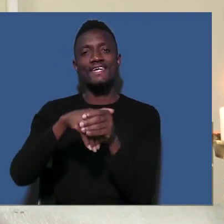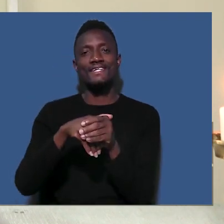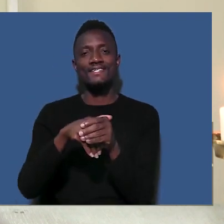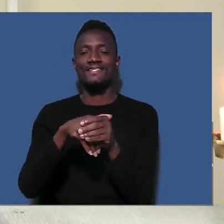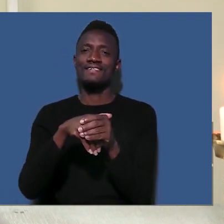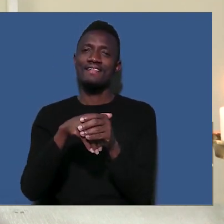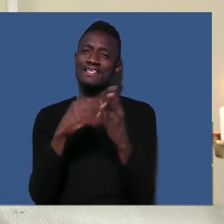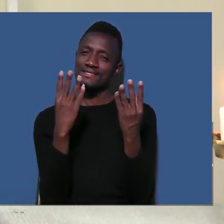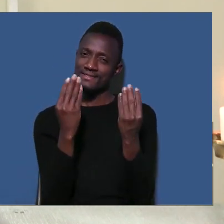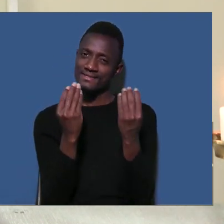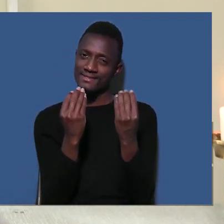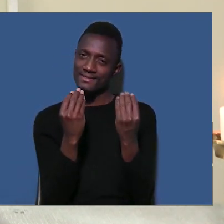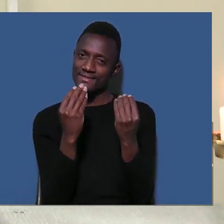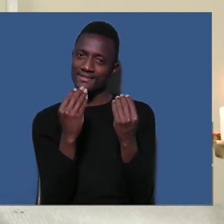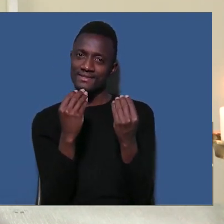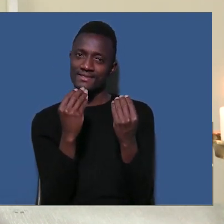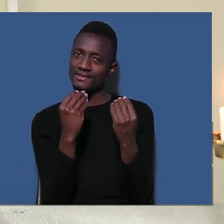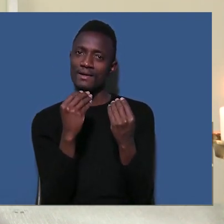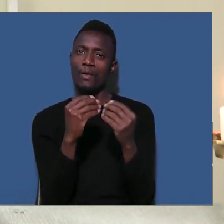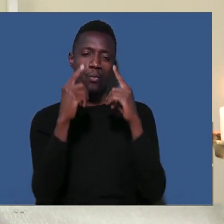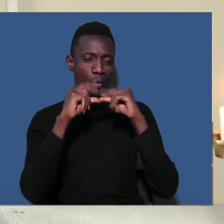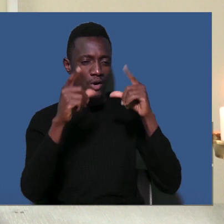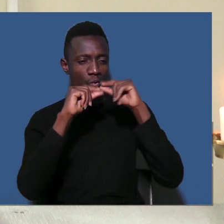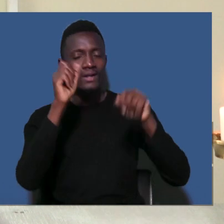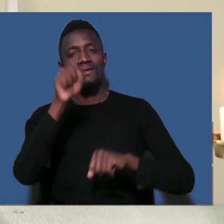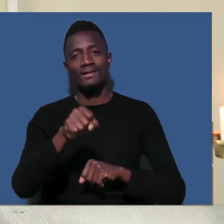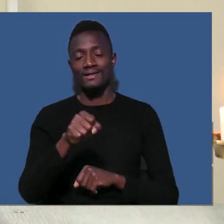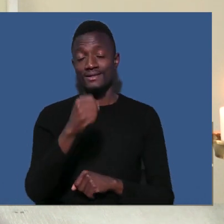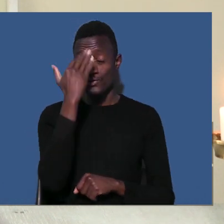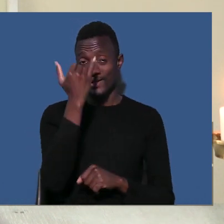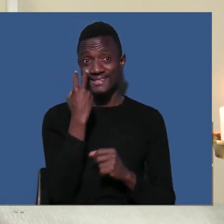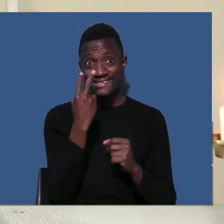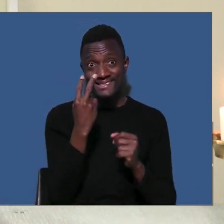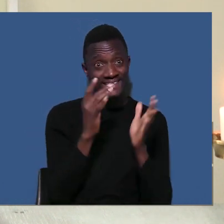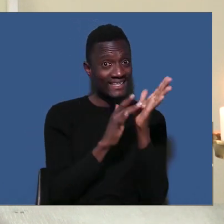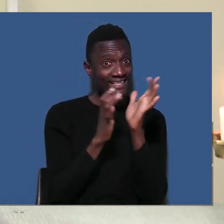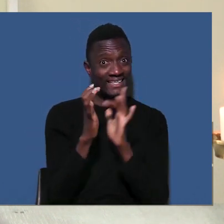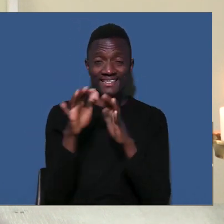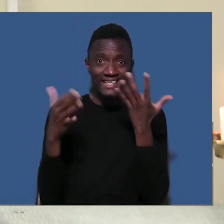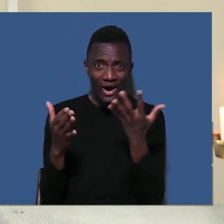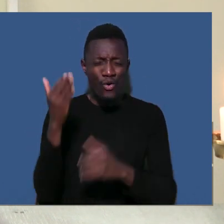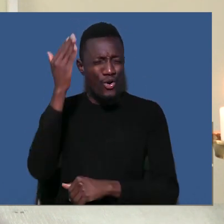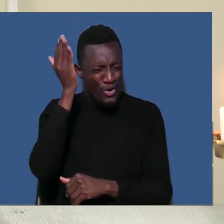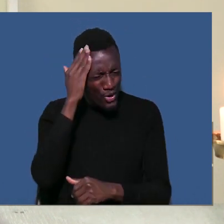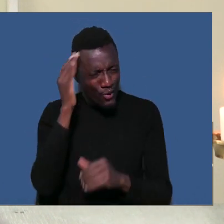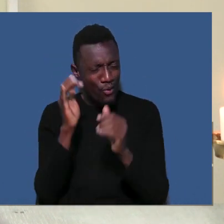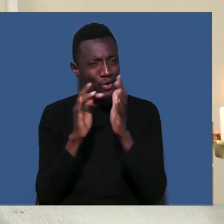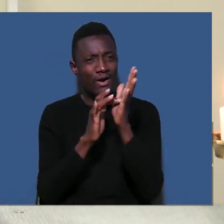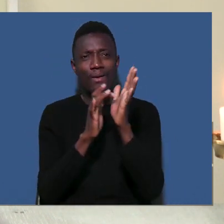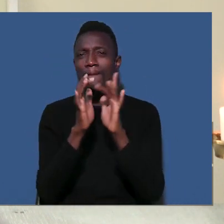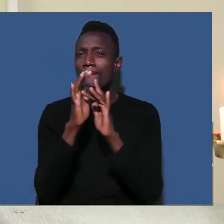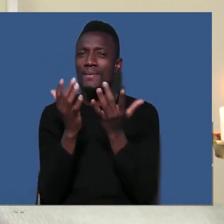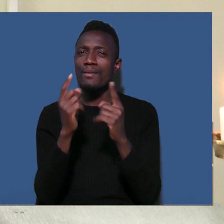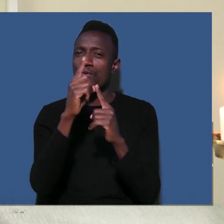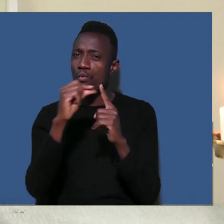because this Word is in his fingertips. So he knows. So when the devil tries by telling him, by